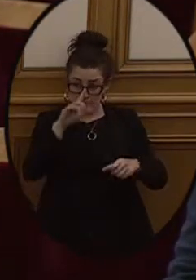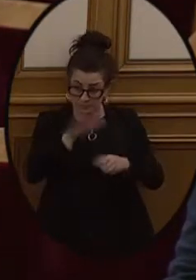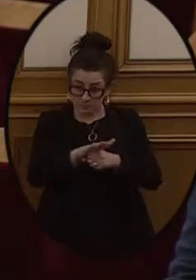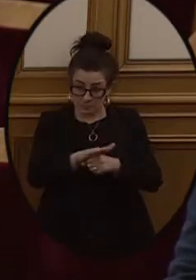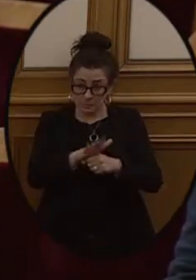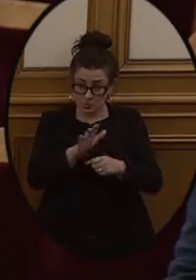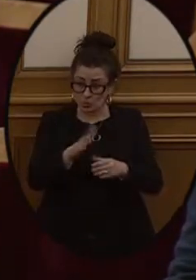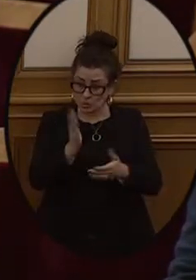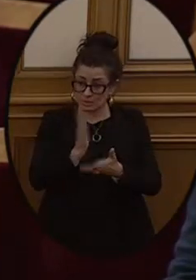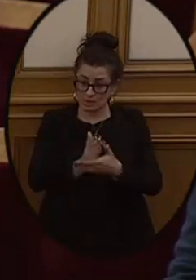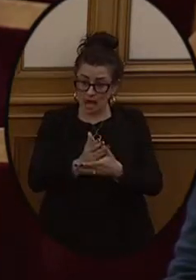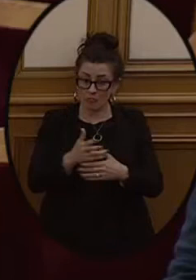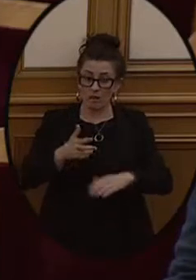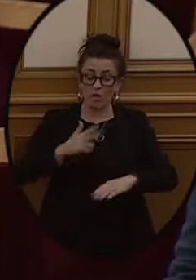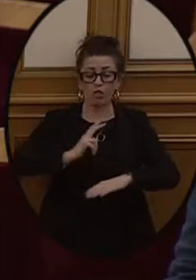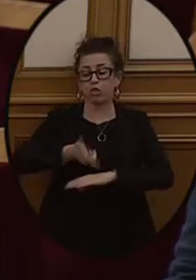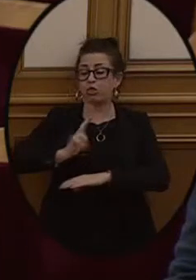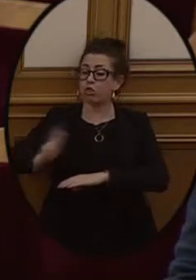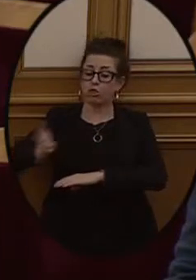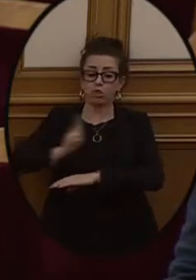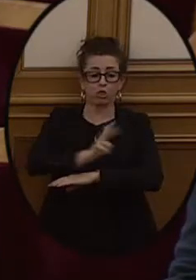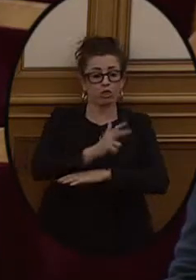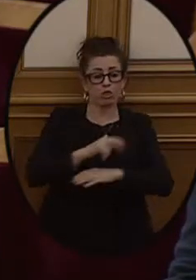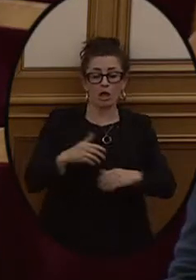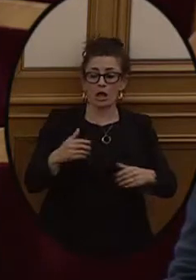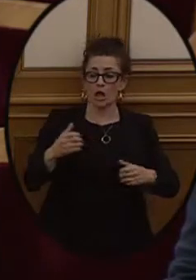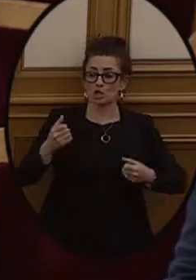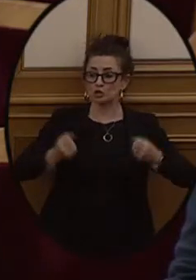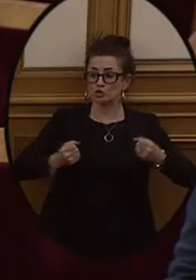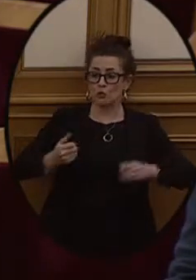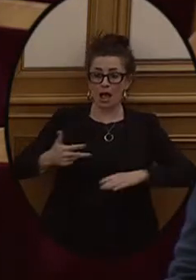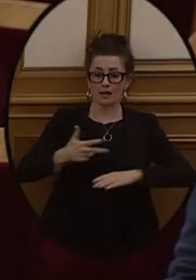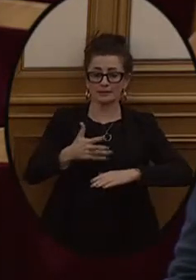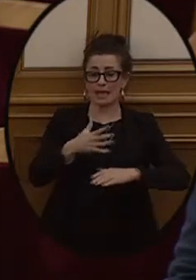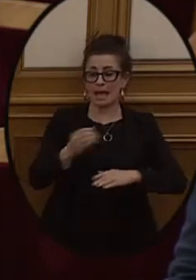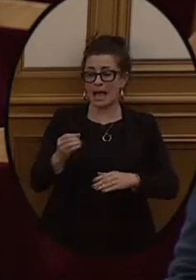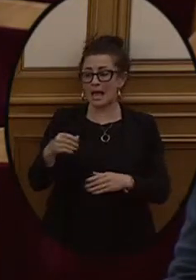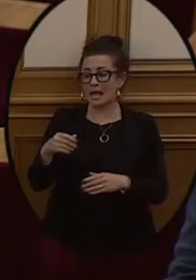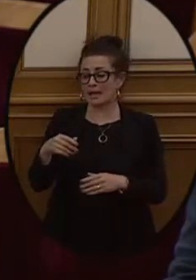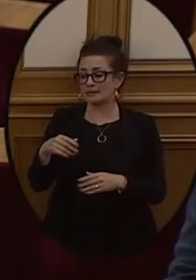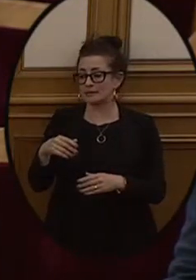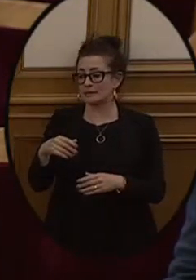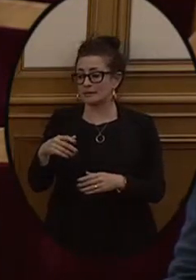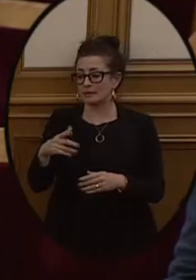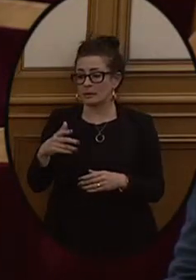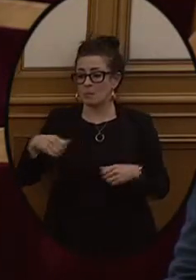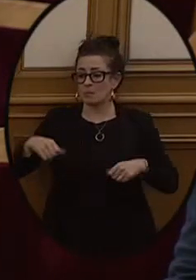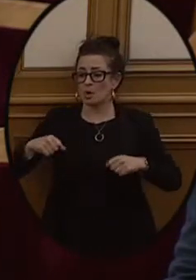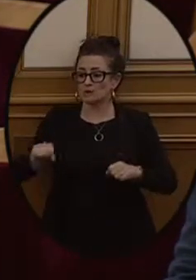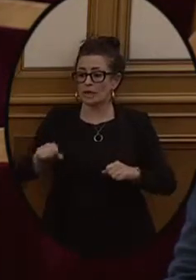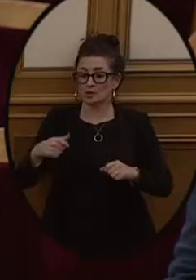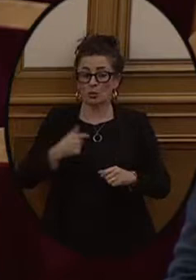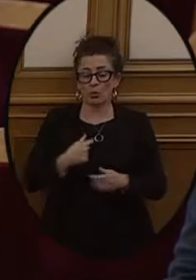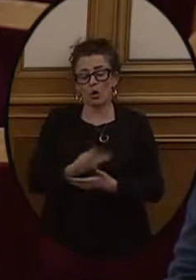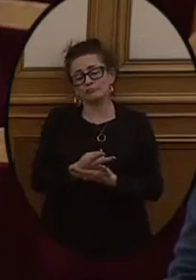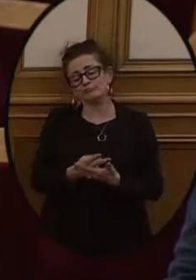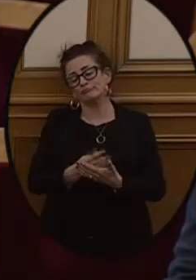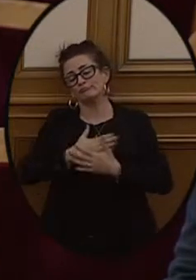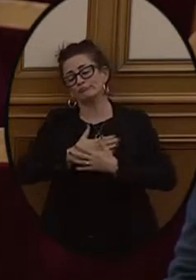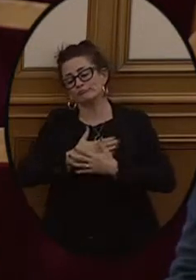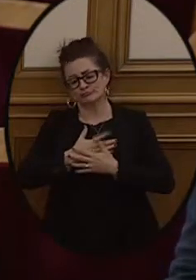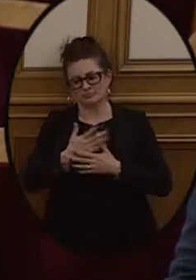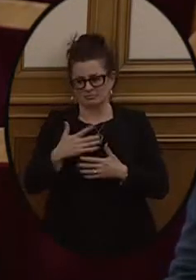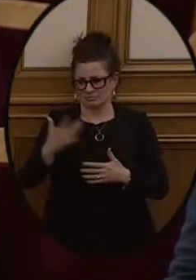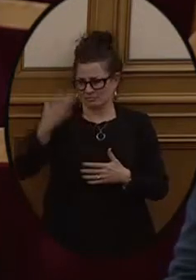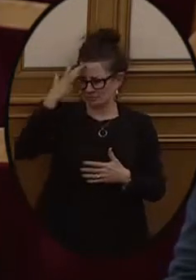guarantee that they will stop driving trucks and motorcycles through our parks where we're laying down and relaxing and should feel safe. I see no reason that motor vehicles